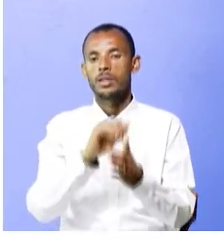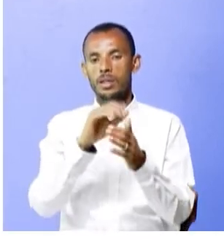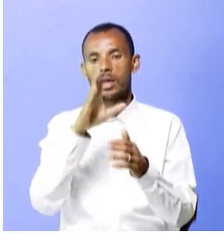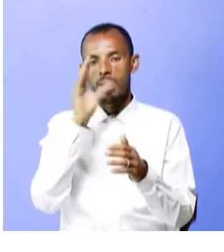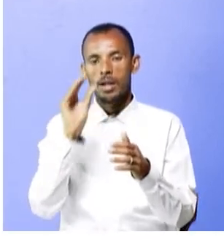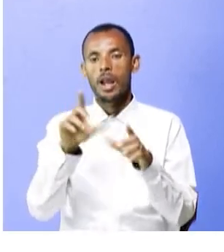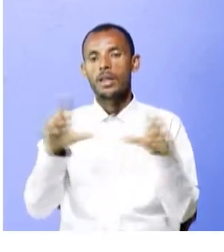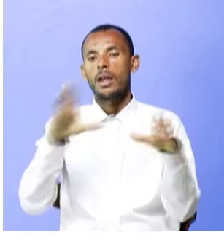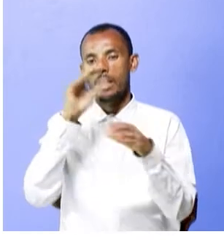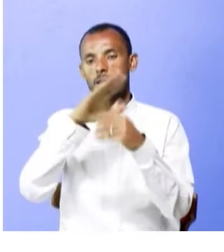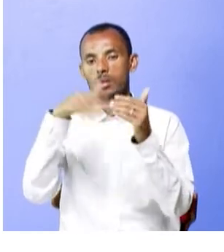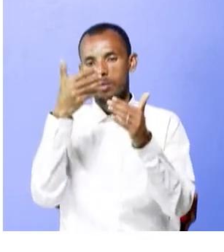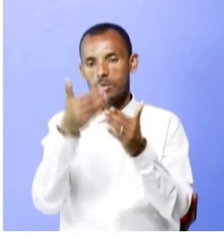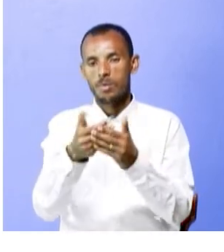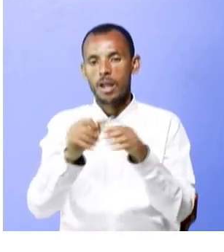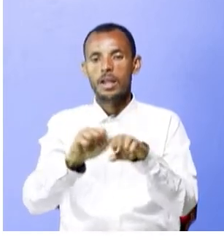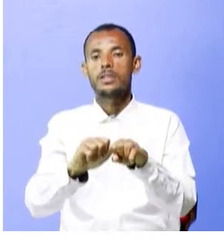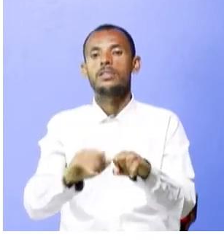and total surface